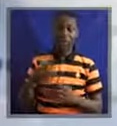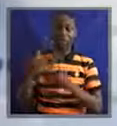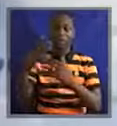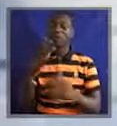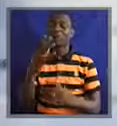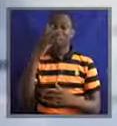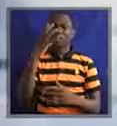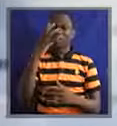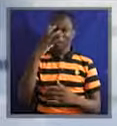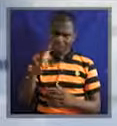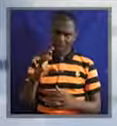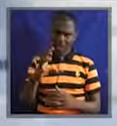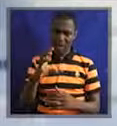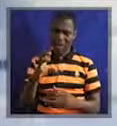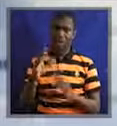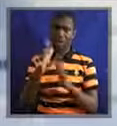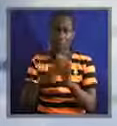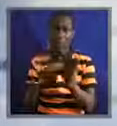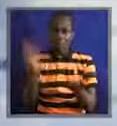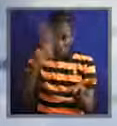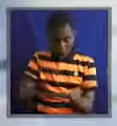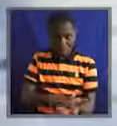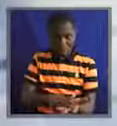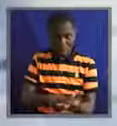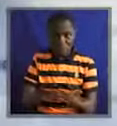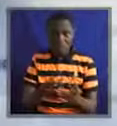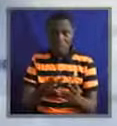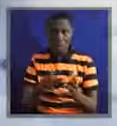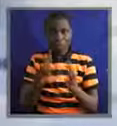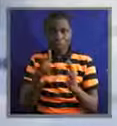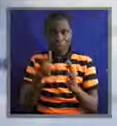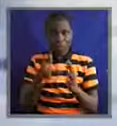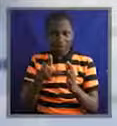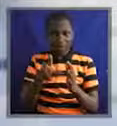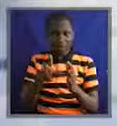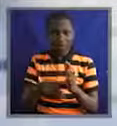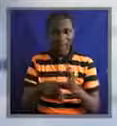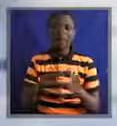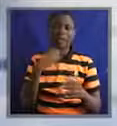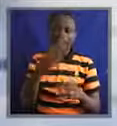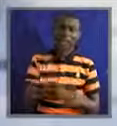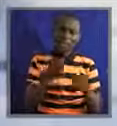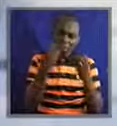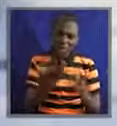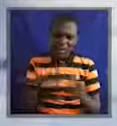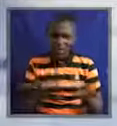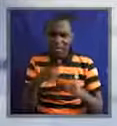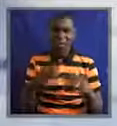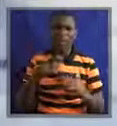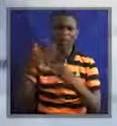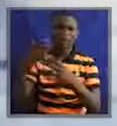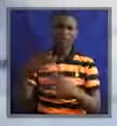se eye no kre no ye obe hunu se ensem bebre ho no ma ombeka ade afa ade yi ho a na enye no